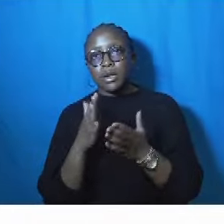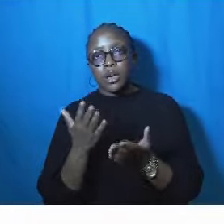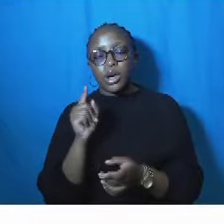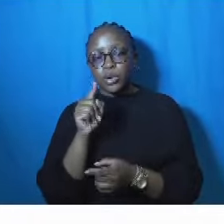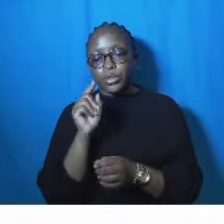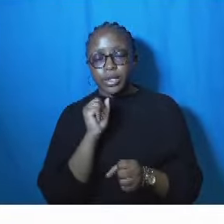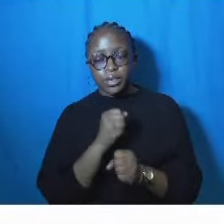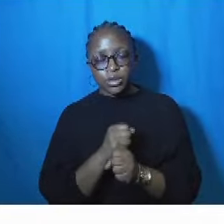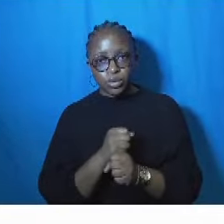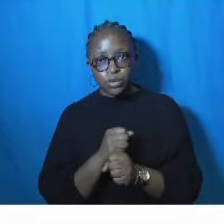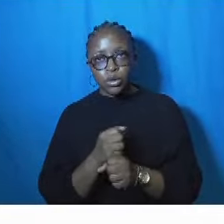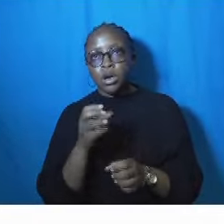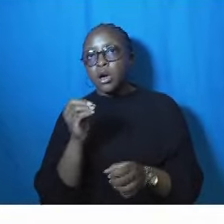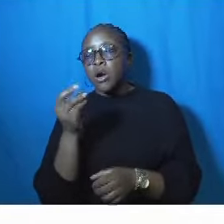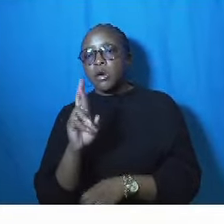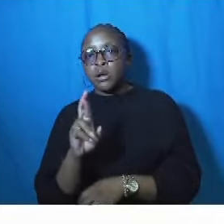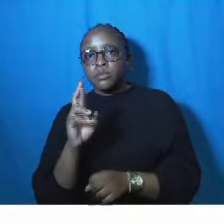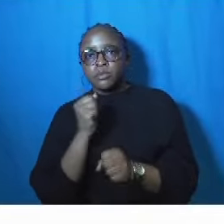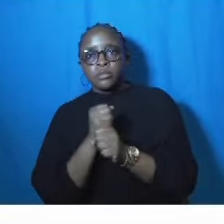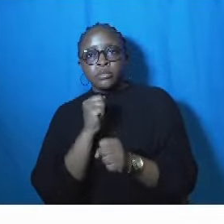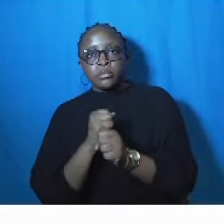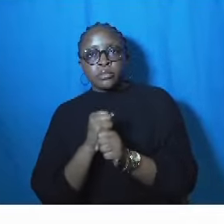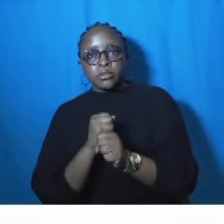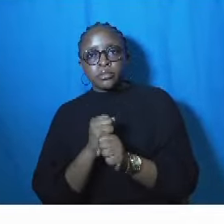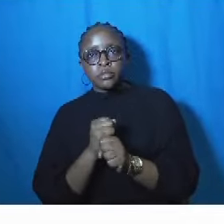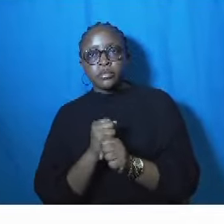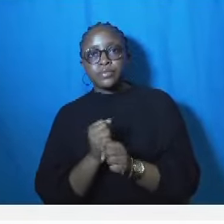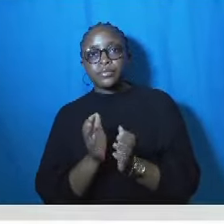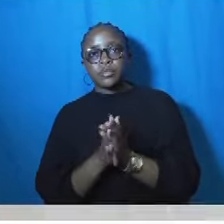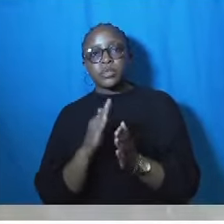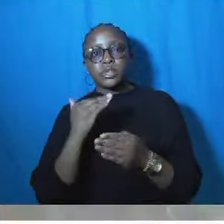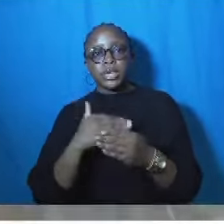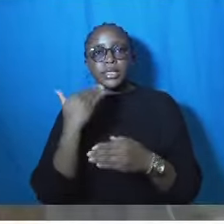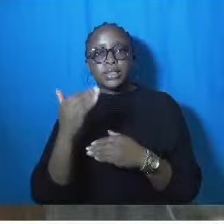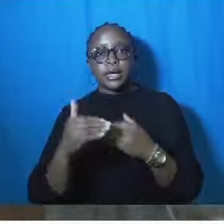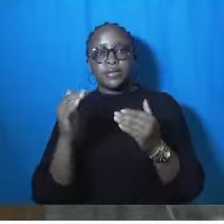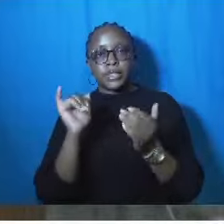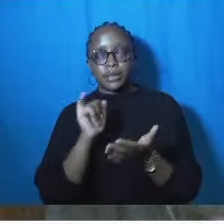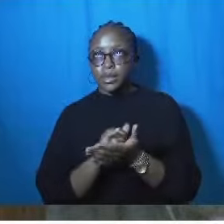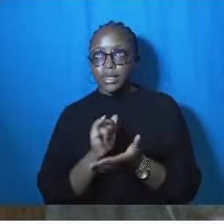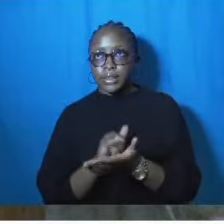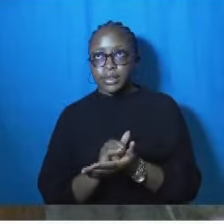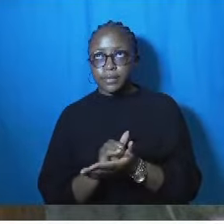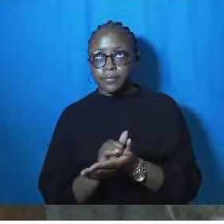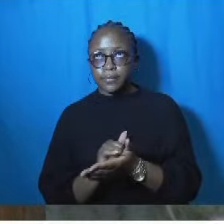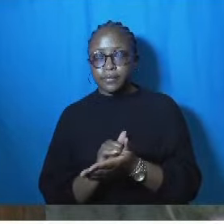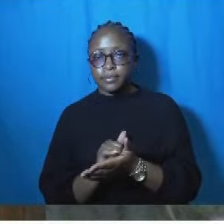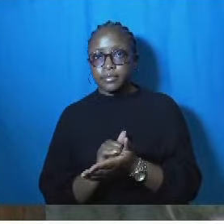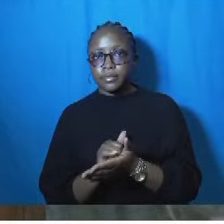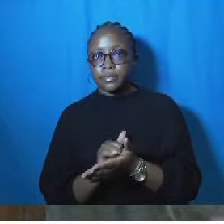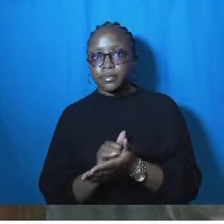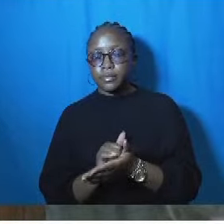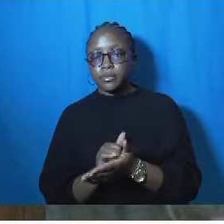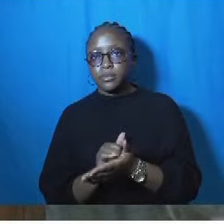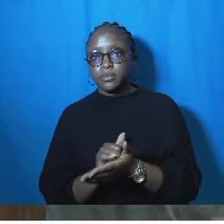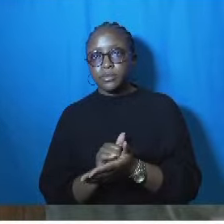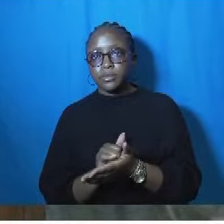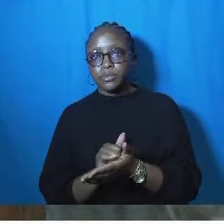for. And after that, a certain period of time, you'll be naturally inducted to do that